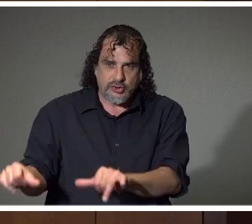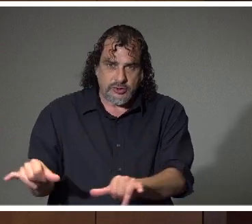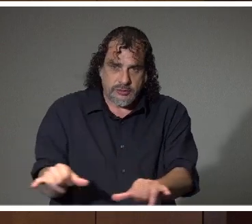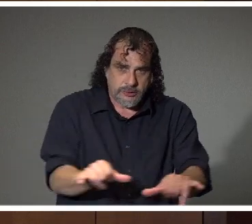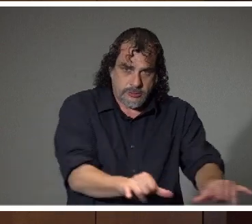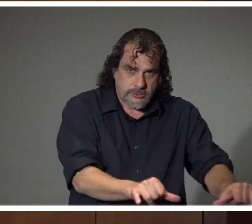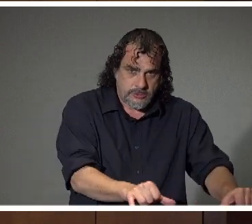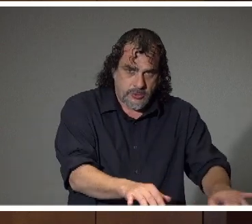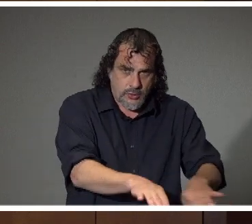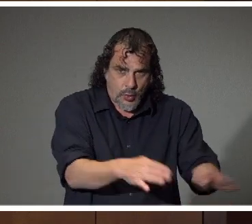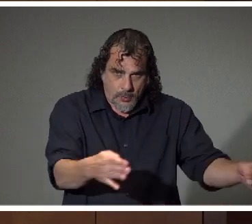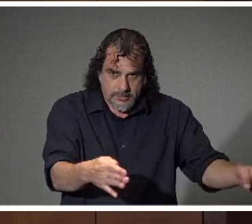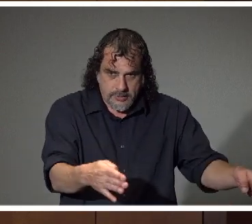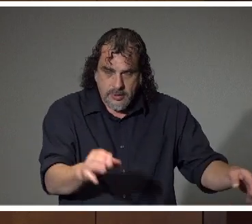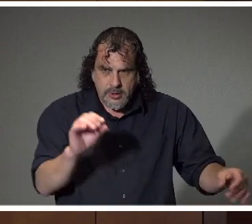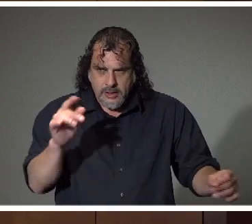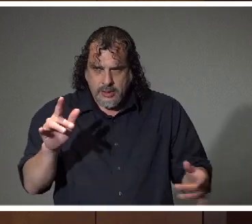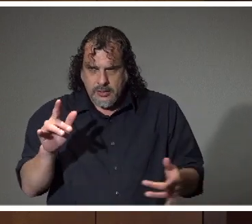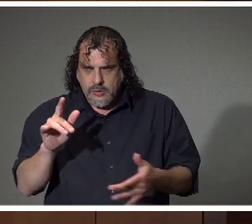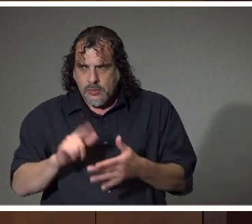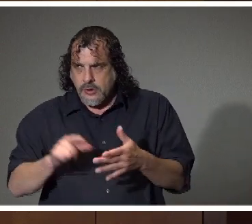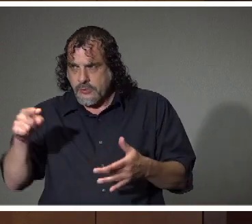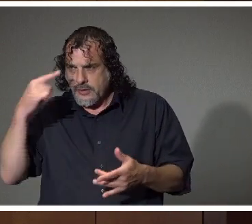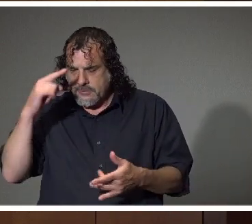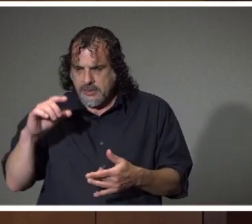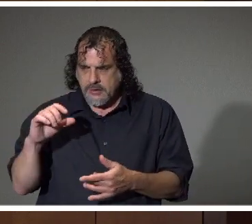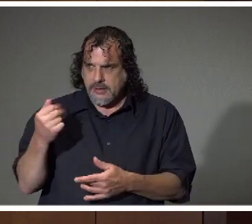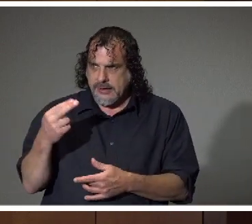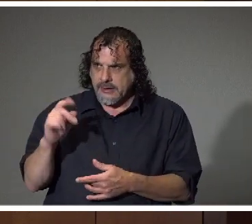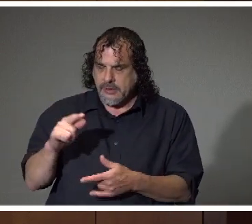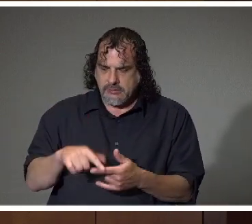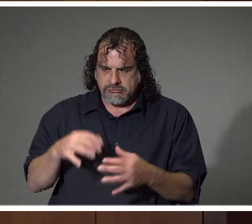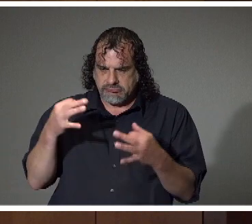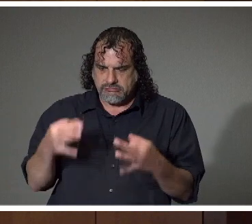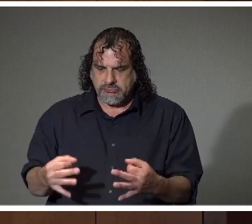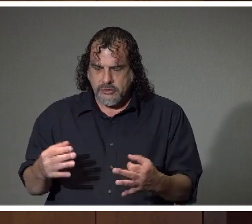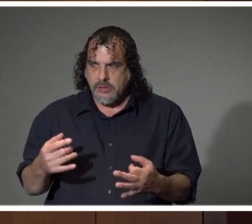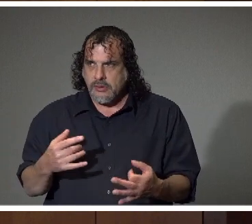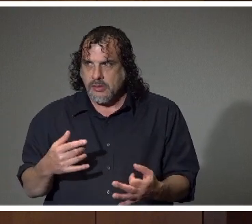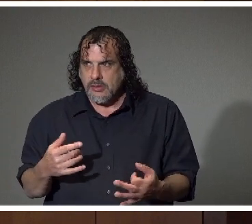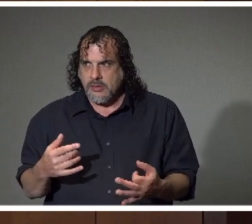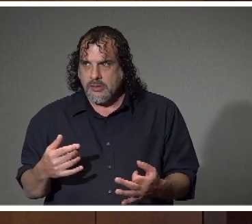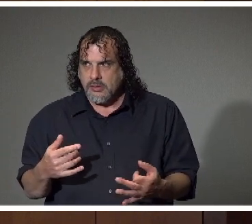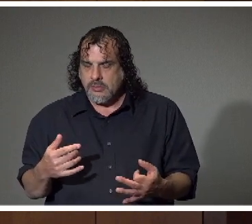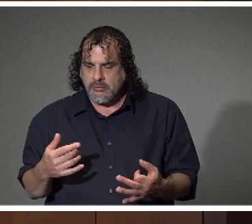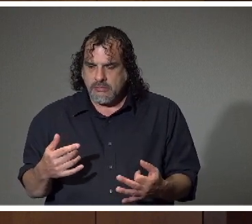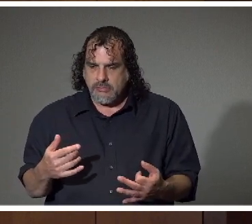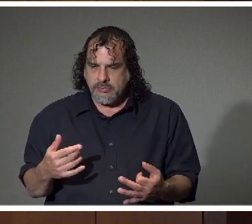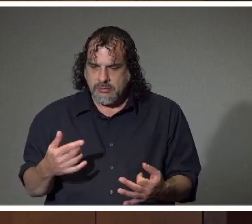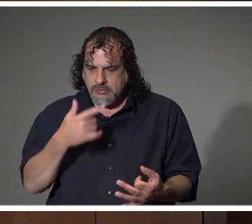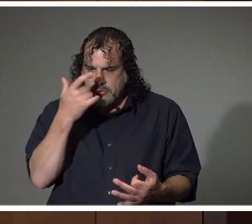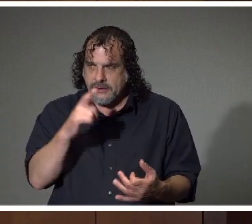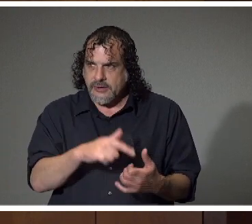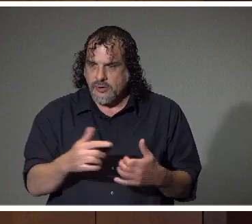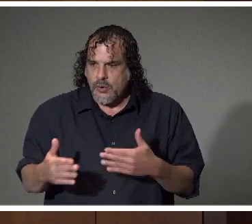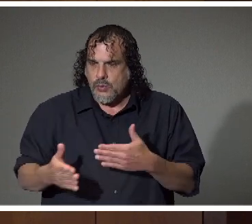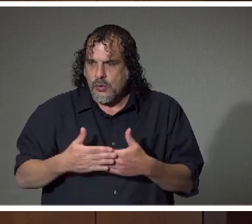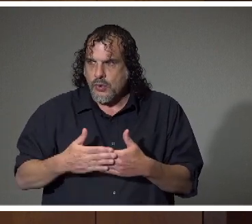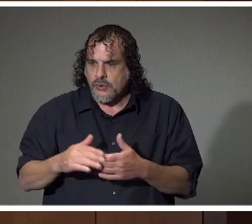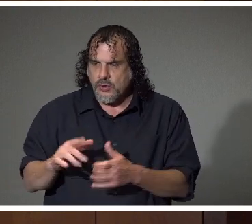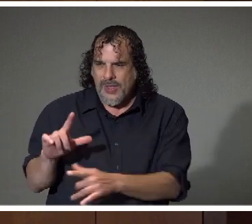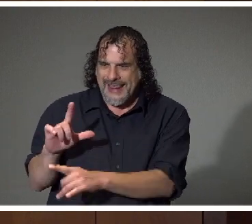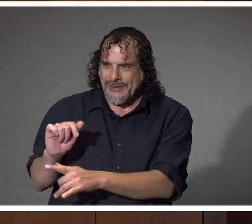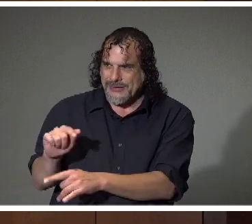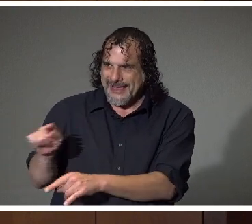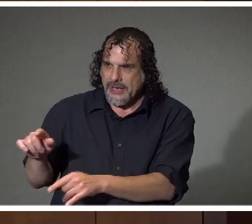approach? And specifically, what do you think about Hancock County's decision, primarily because of its proximity to